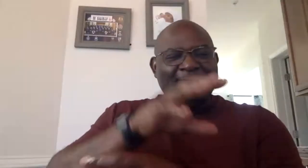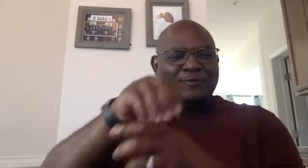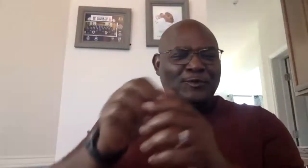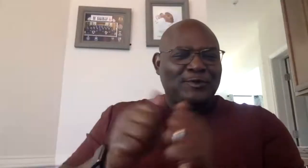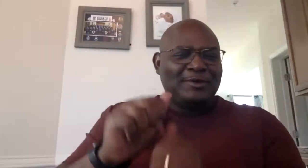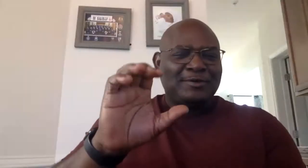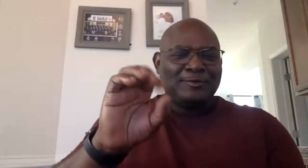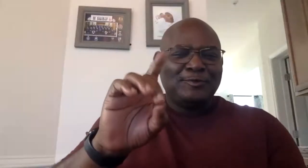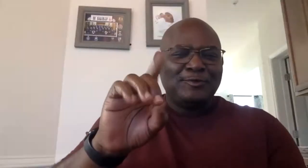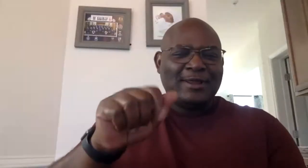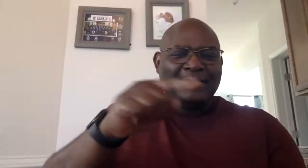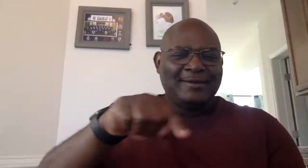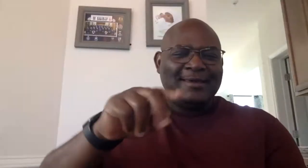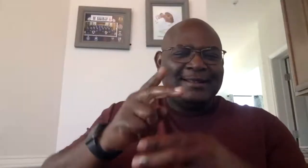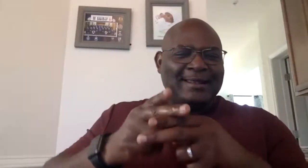her son's Dakota.